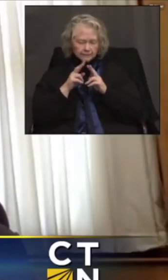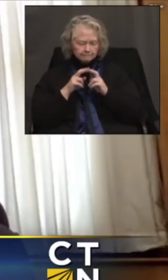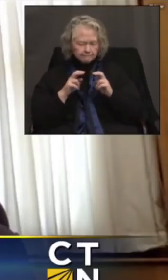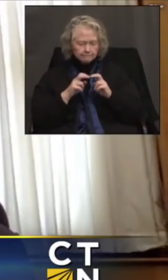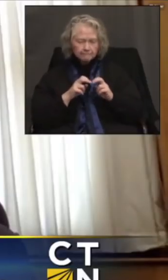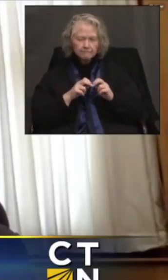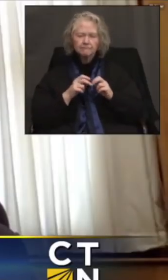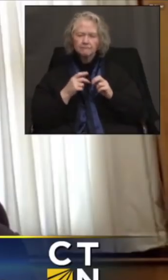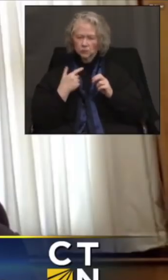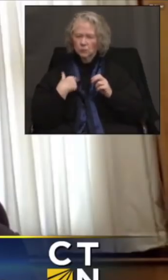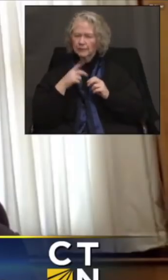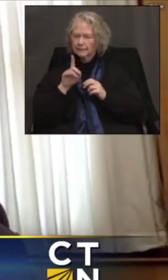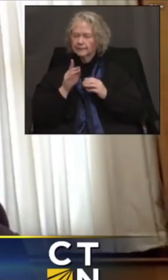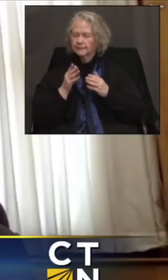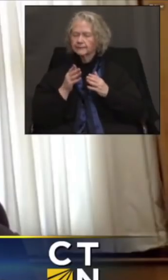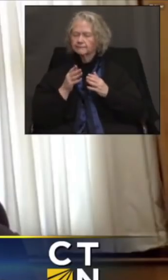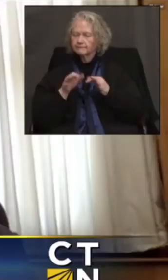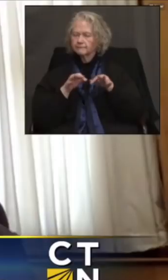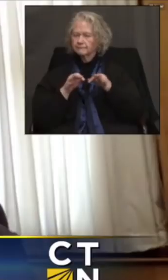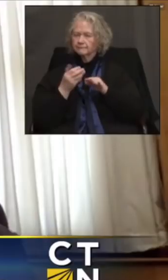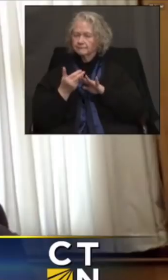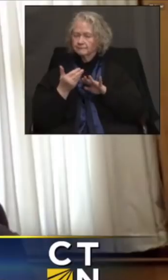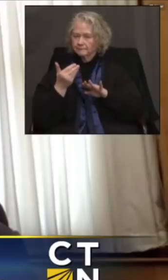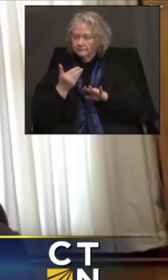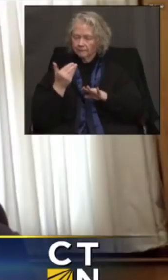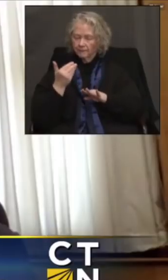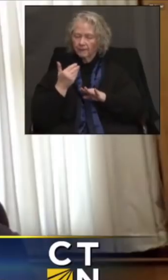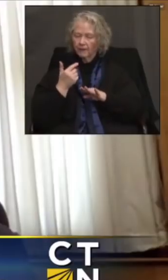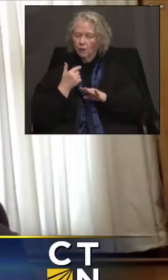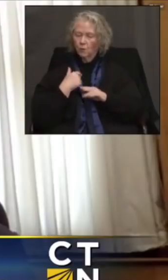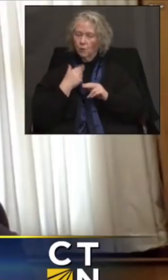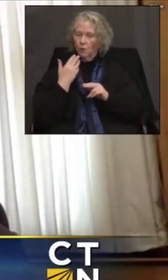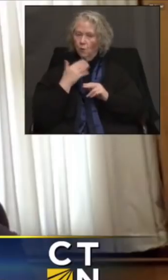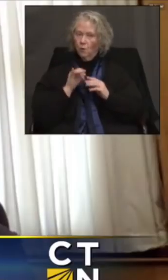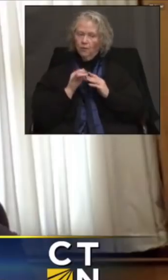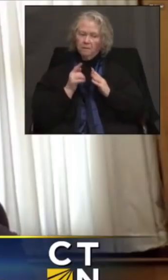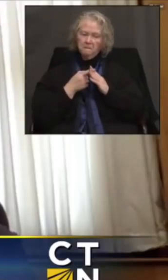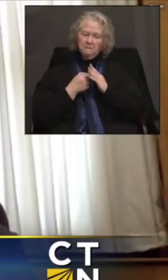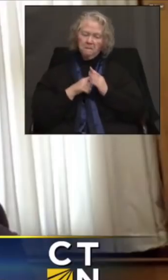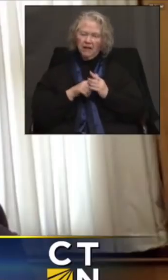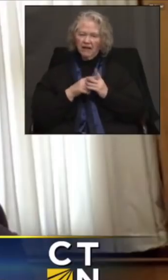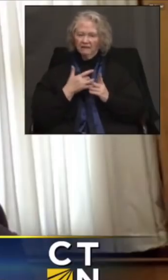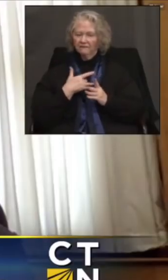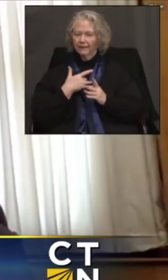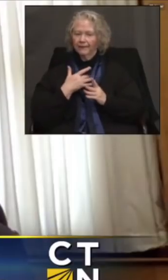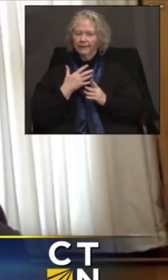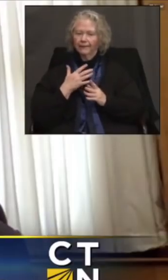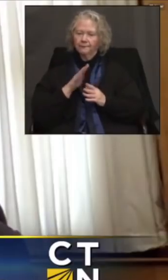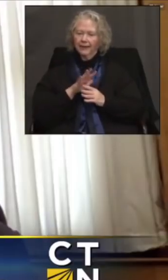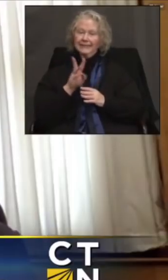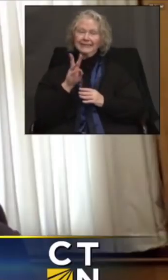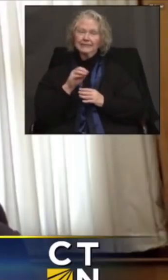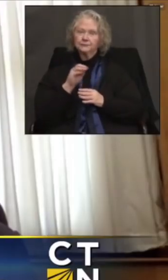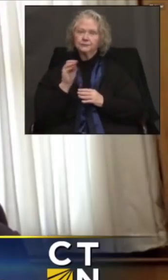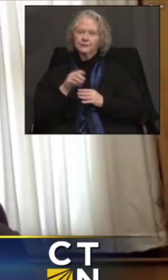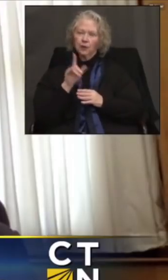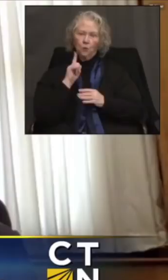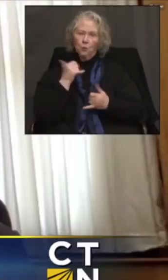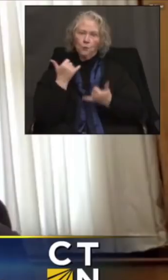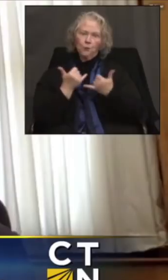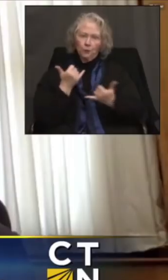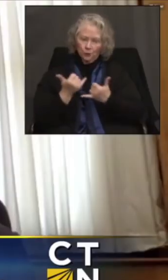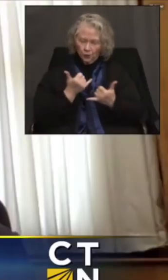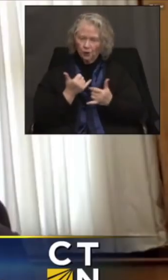on past phase changes a couple of times, we plan for that initial rush to be about 60%. So call that a little less